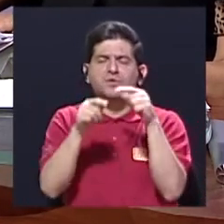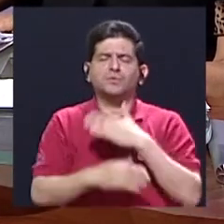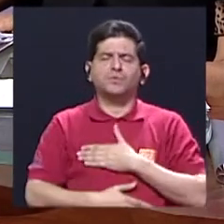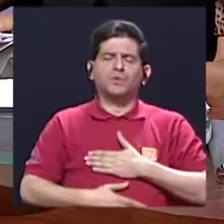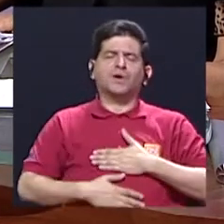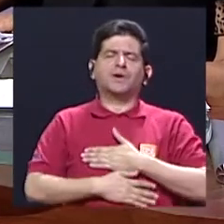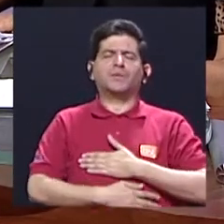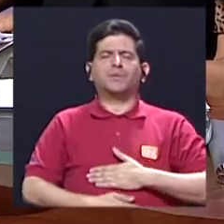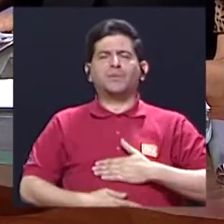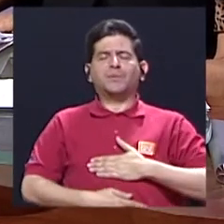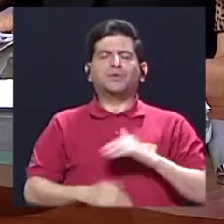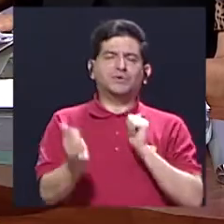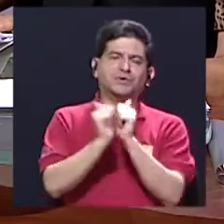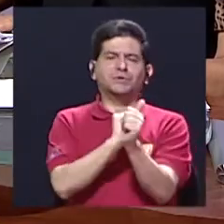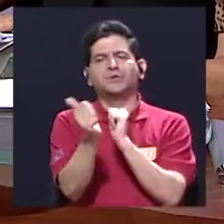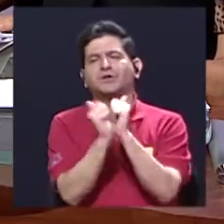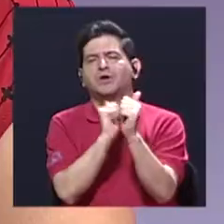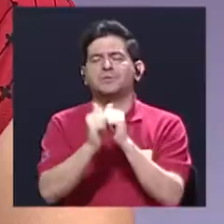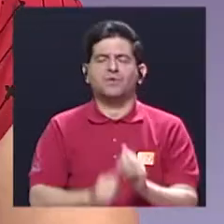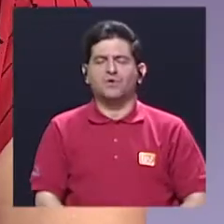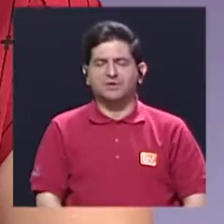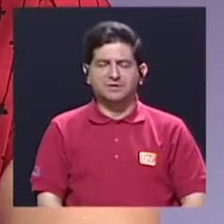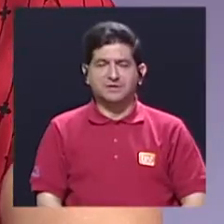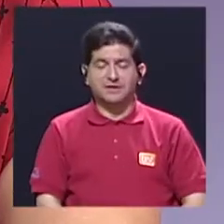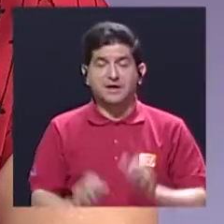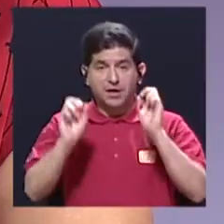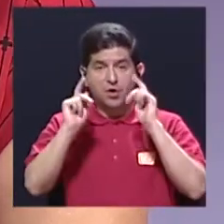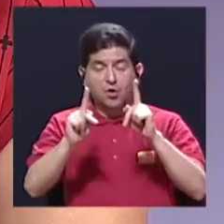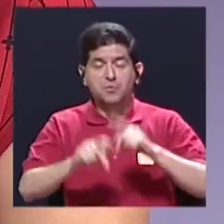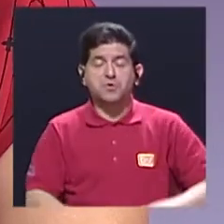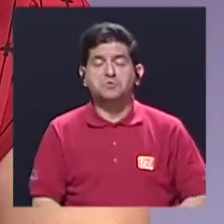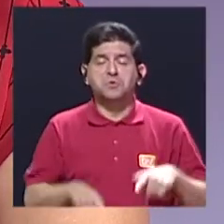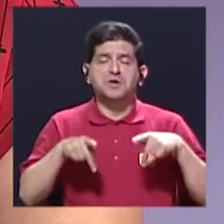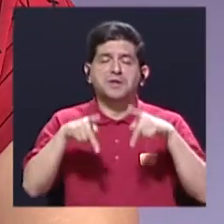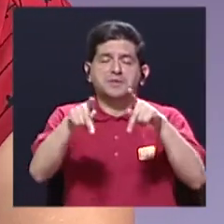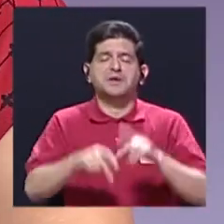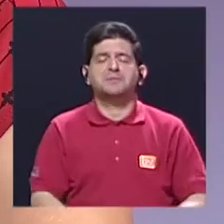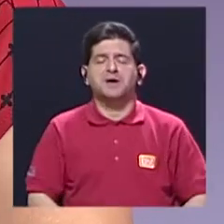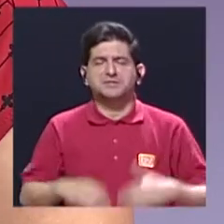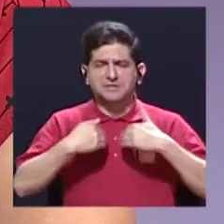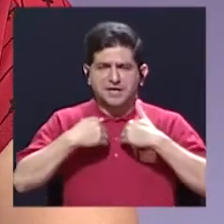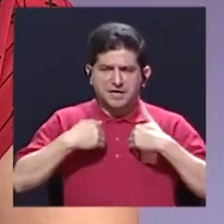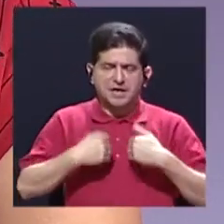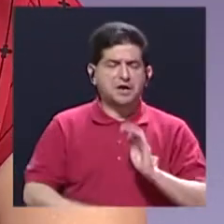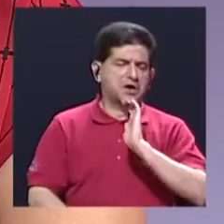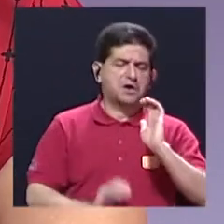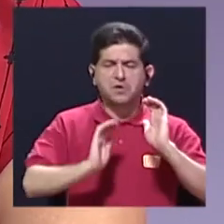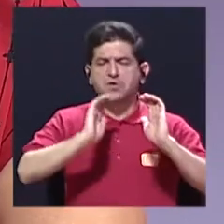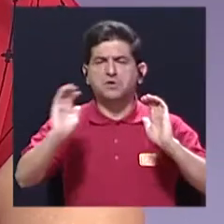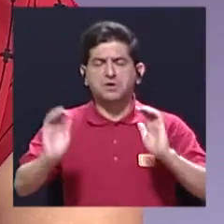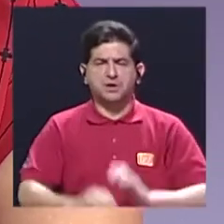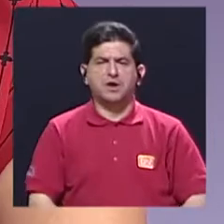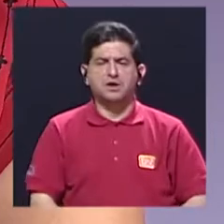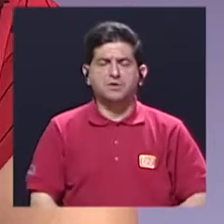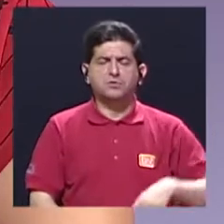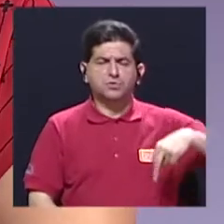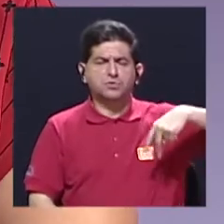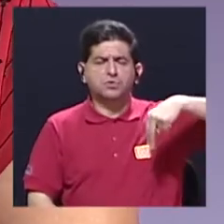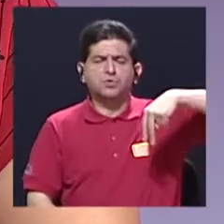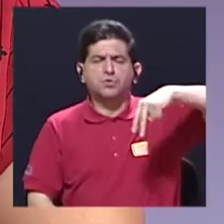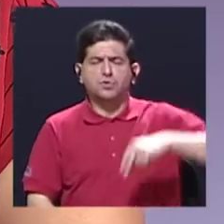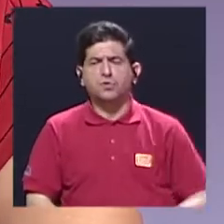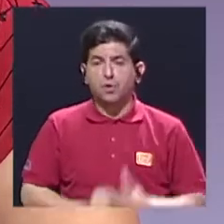esparcimiento, of sport, of recreation, of paseing with the cats, with the girls and children, of walking,